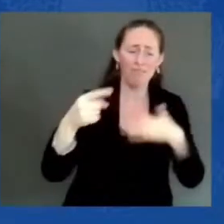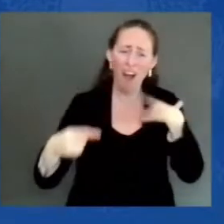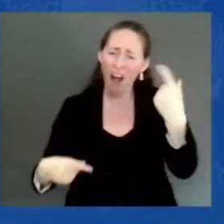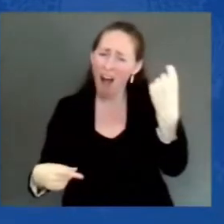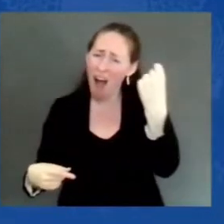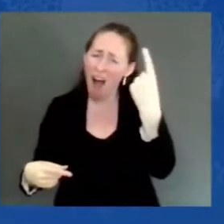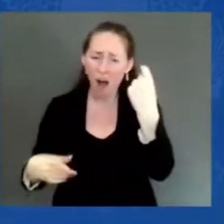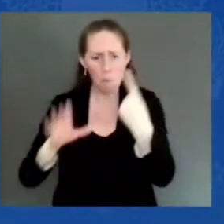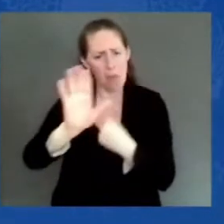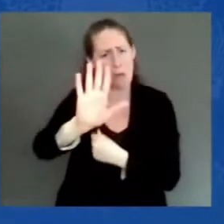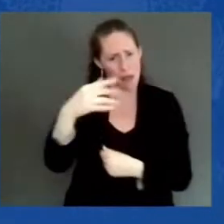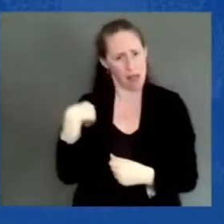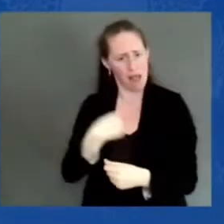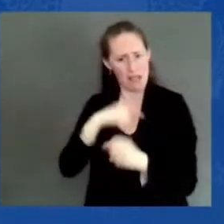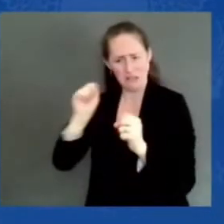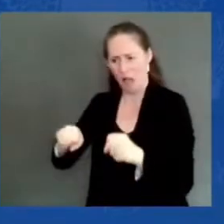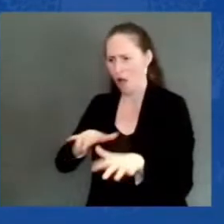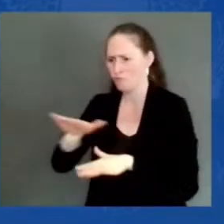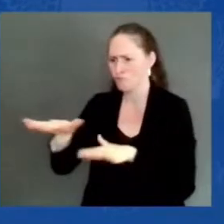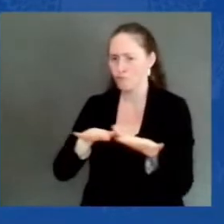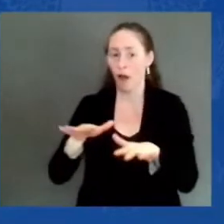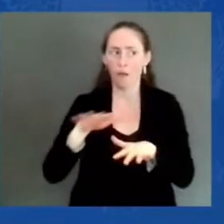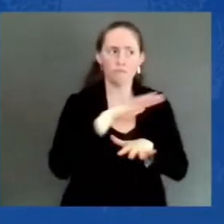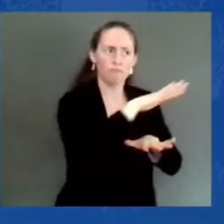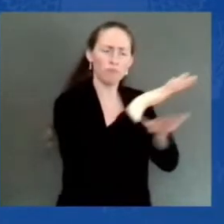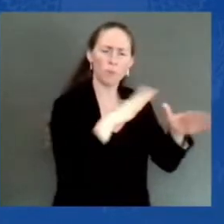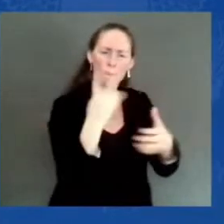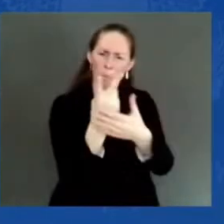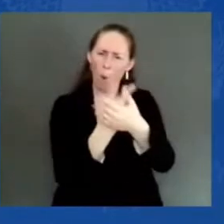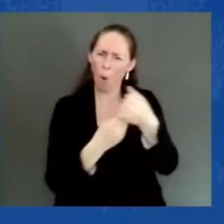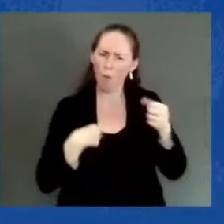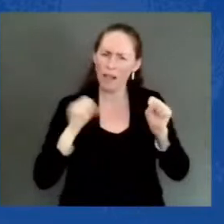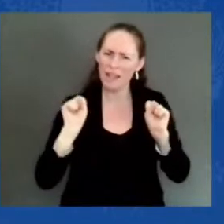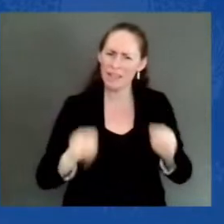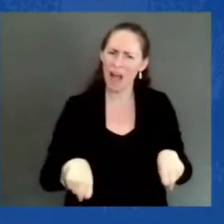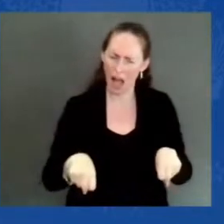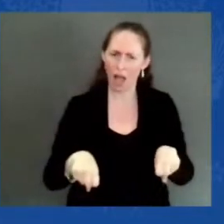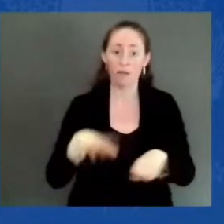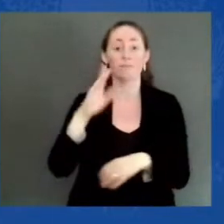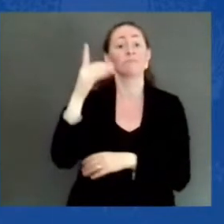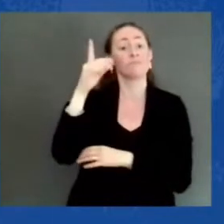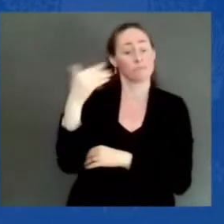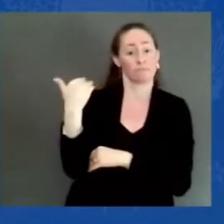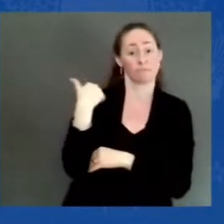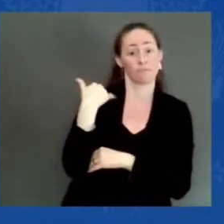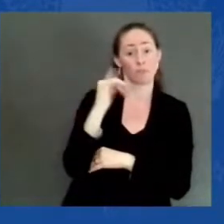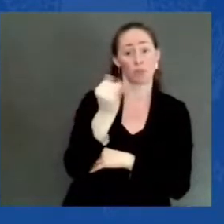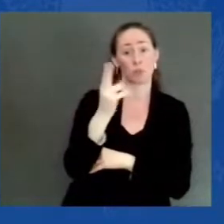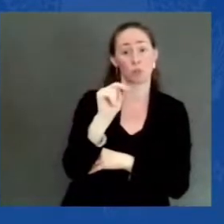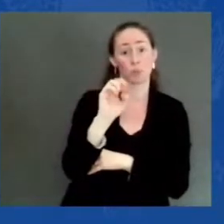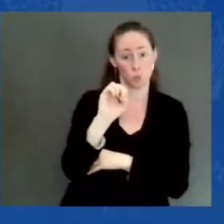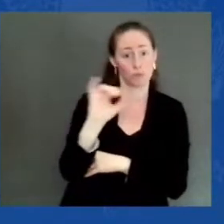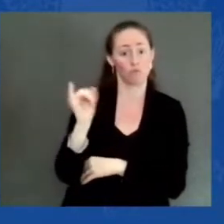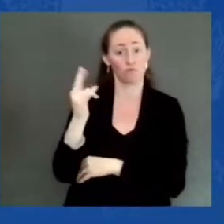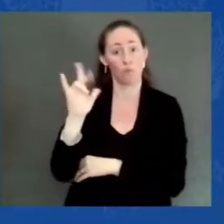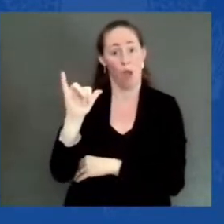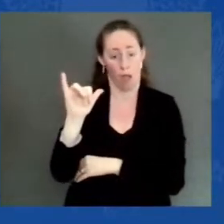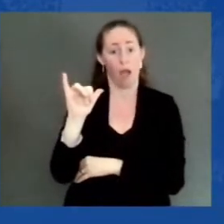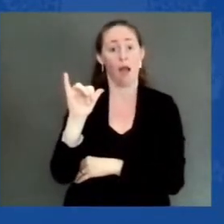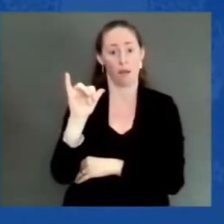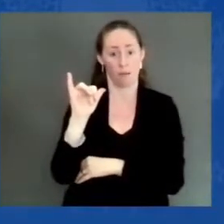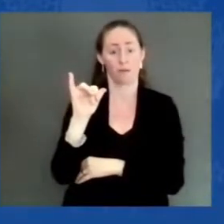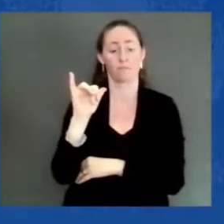time. In June and July, America administered 50 million shots here in the United States, and